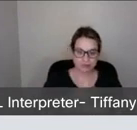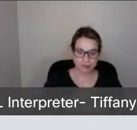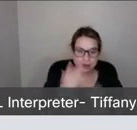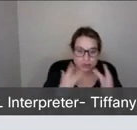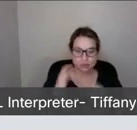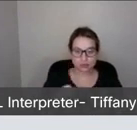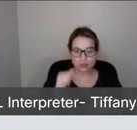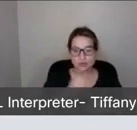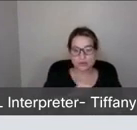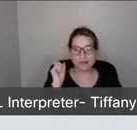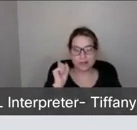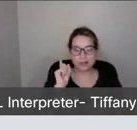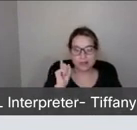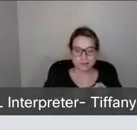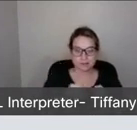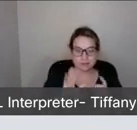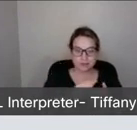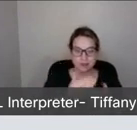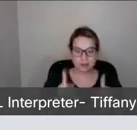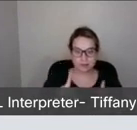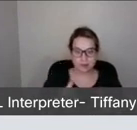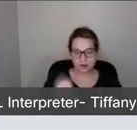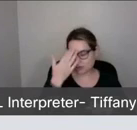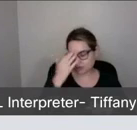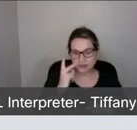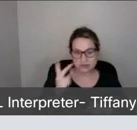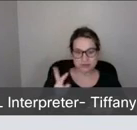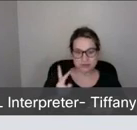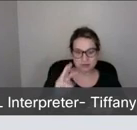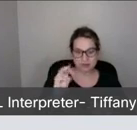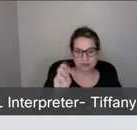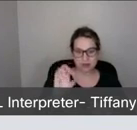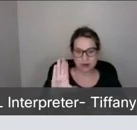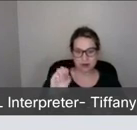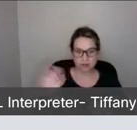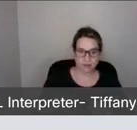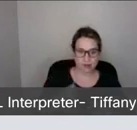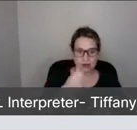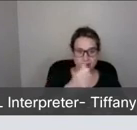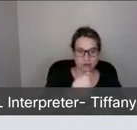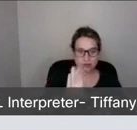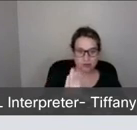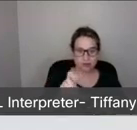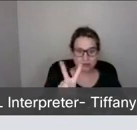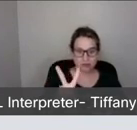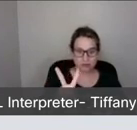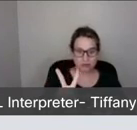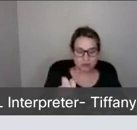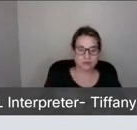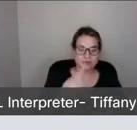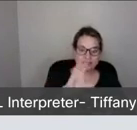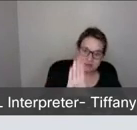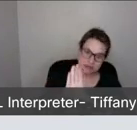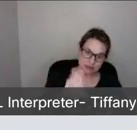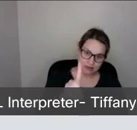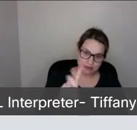less population. And I would not want to see you put any of Maricopa County into CD2. I want to say also that,